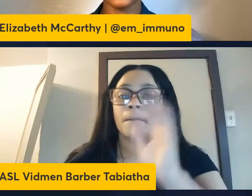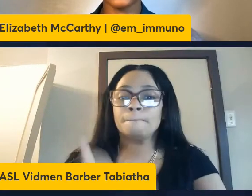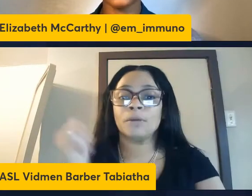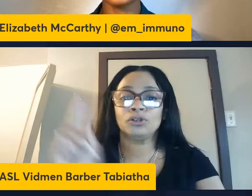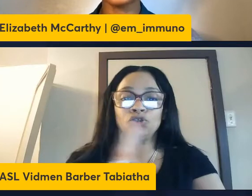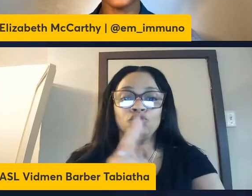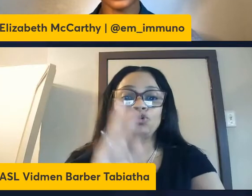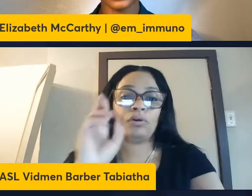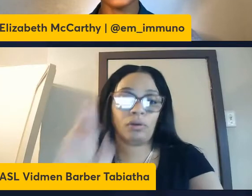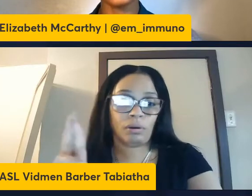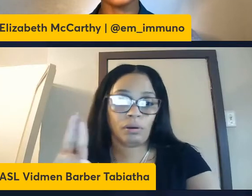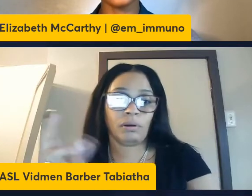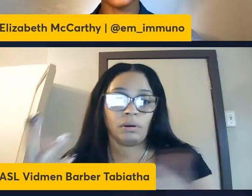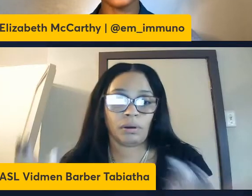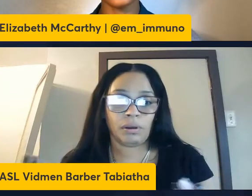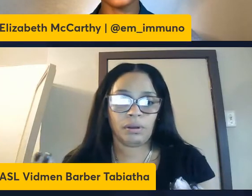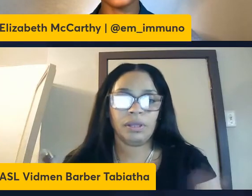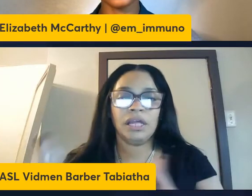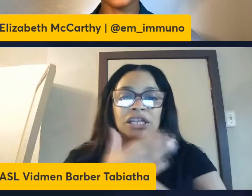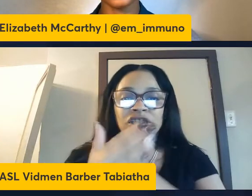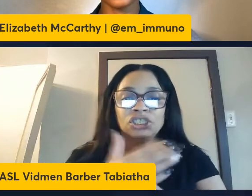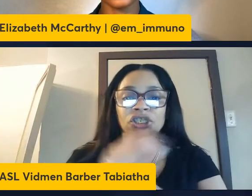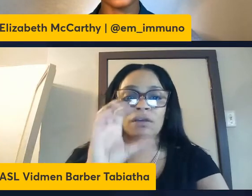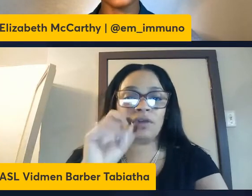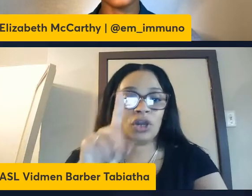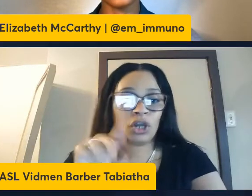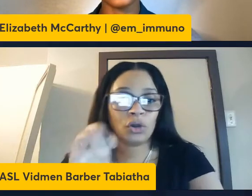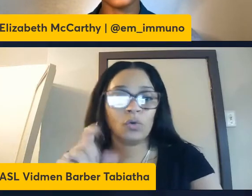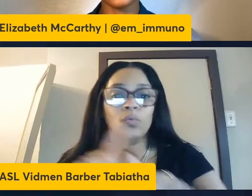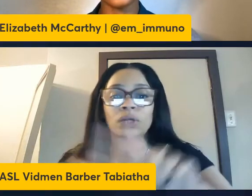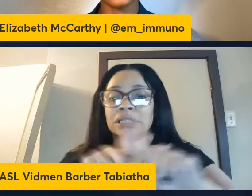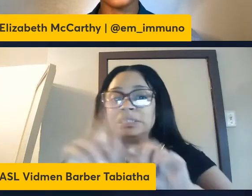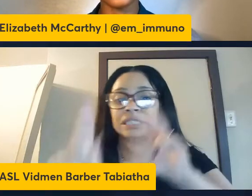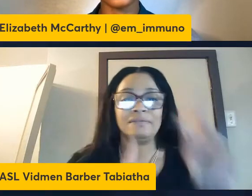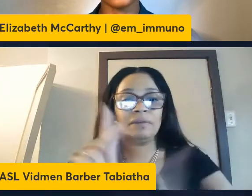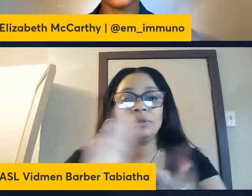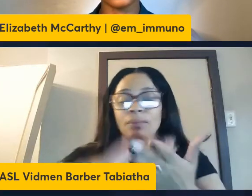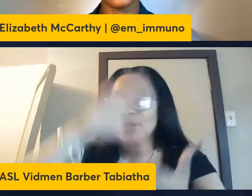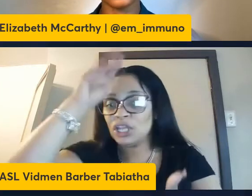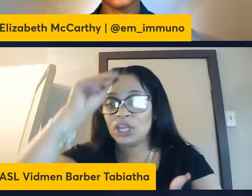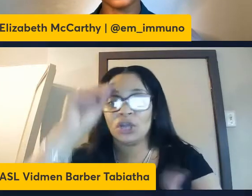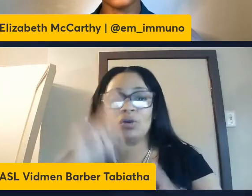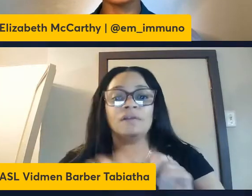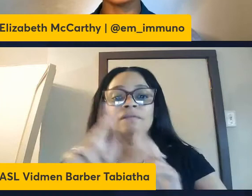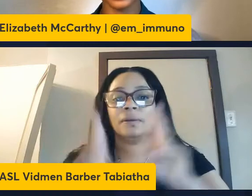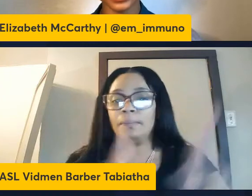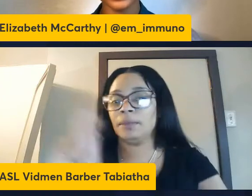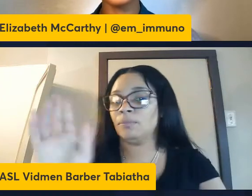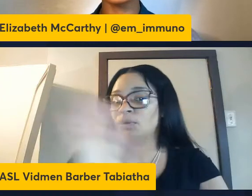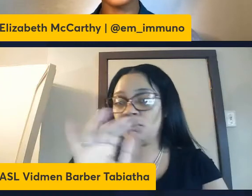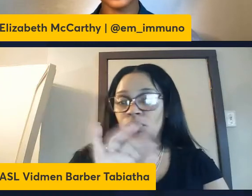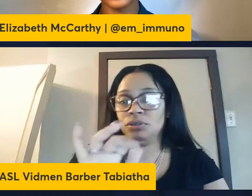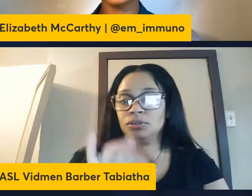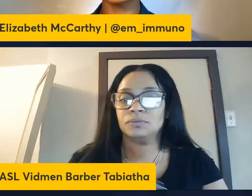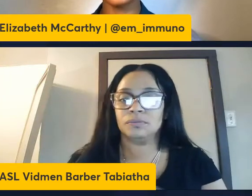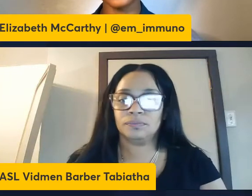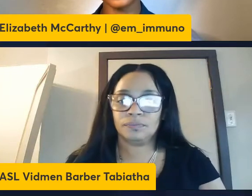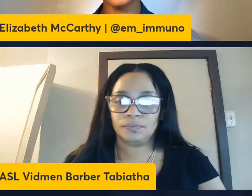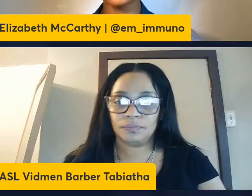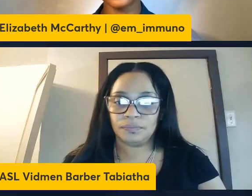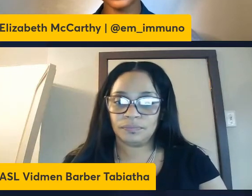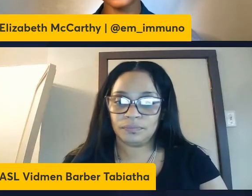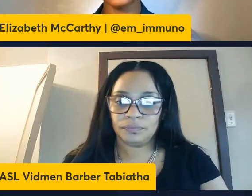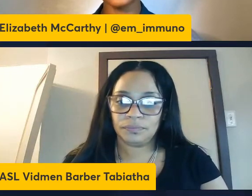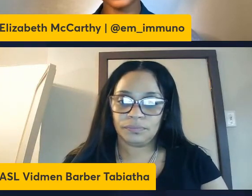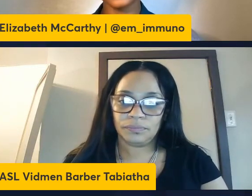R and sharing code with different people and learning from people using R as well, and tools that are based on